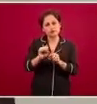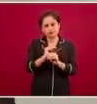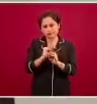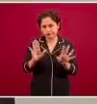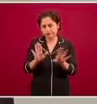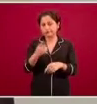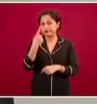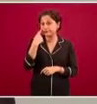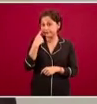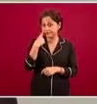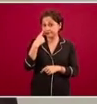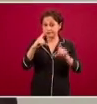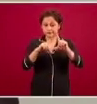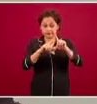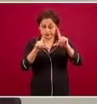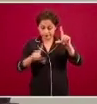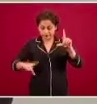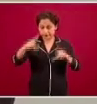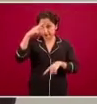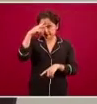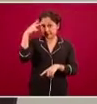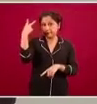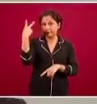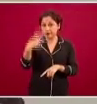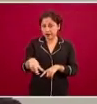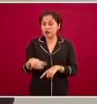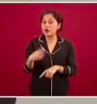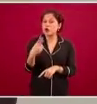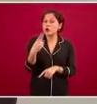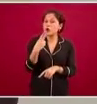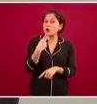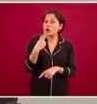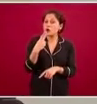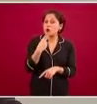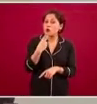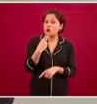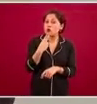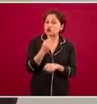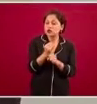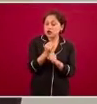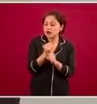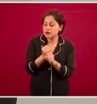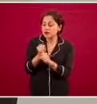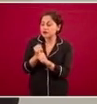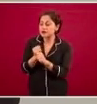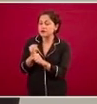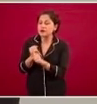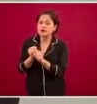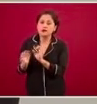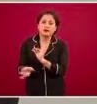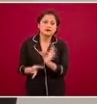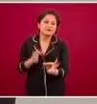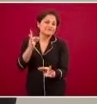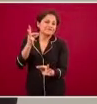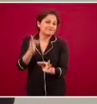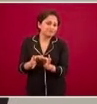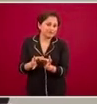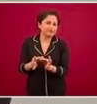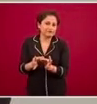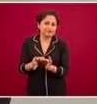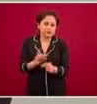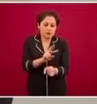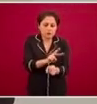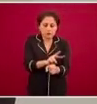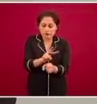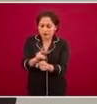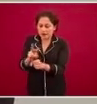appearing all over the country. Now, about summing up the conference that I've given today, I want to